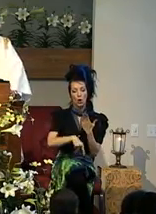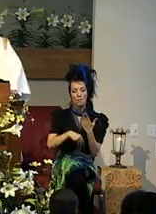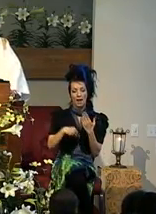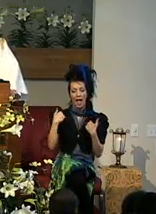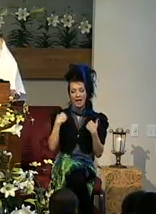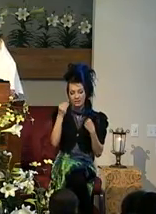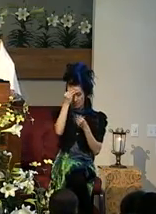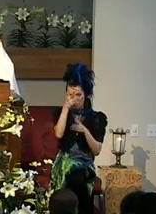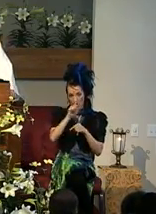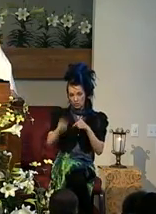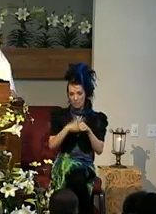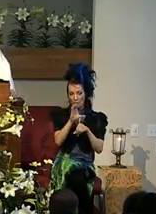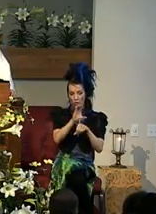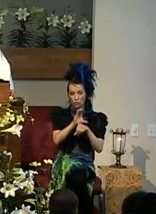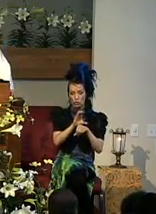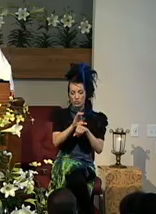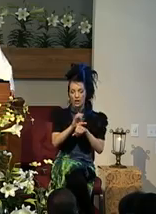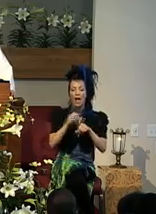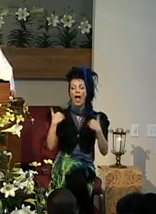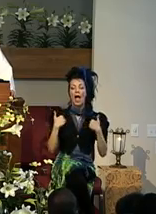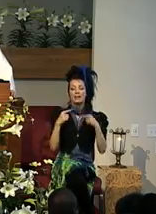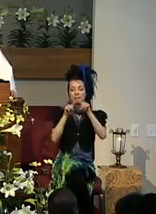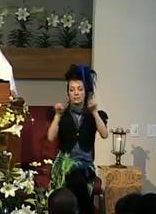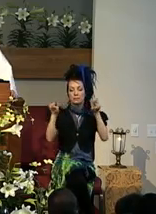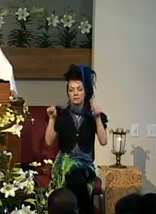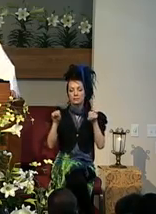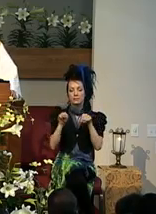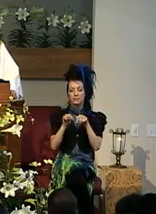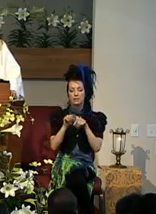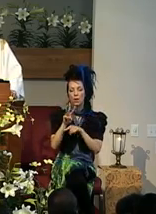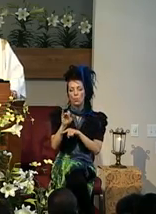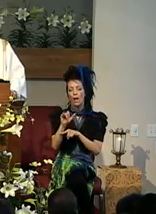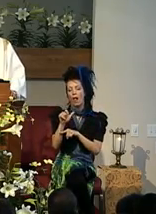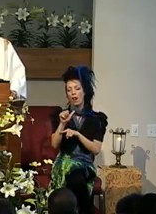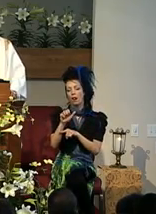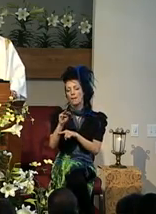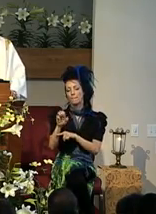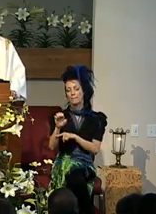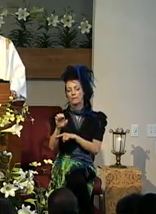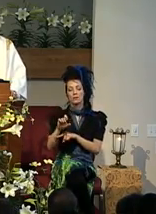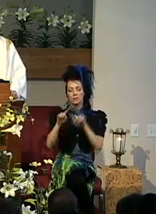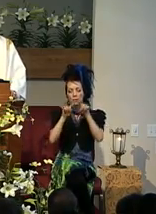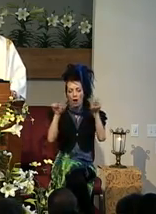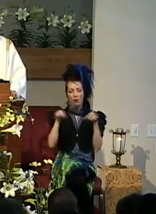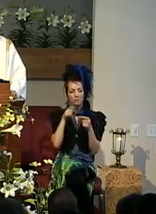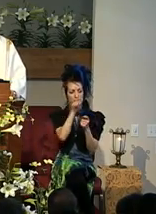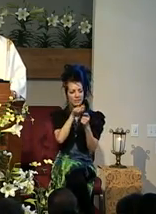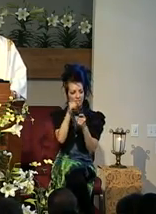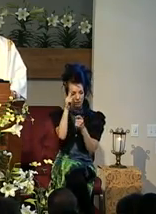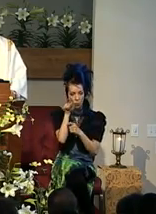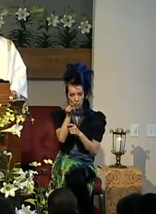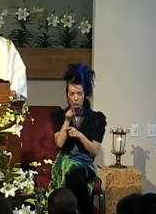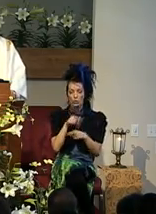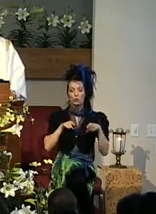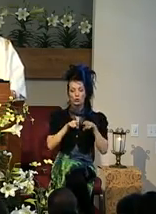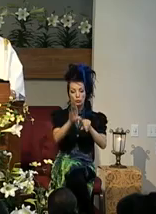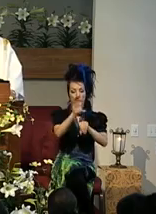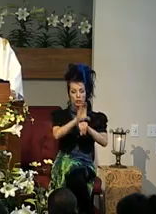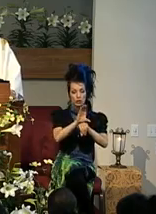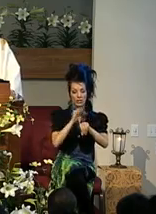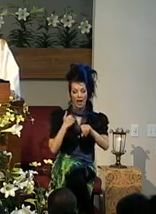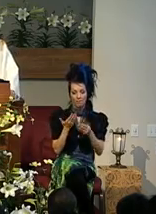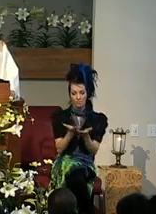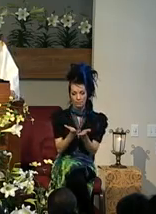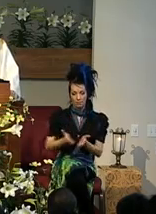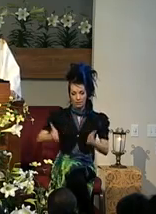information about our church. You'll also find a welcome card that's designed specifically for you. Later on the service, we do receive an offering, and we invite you to